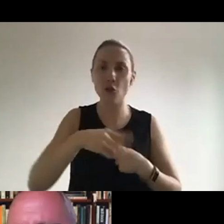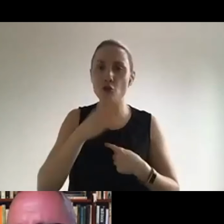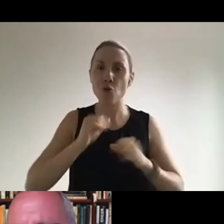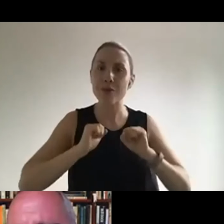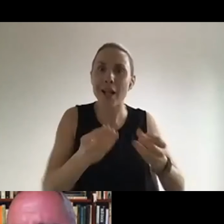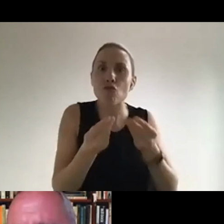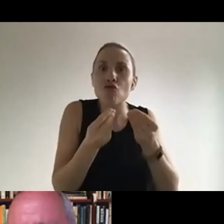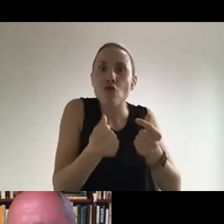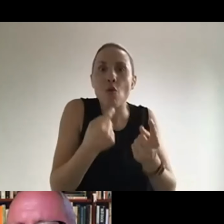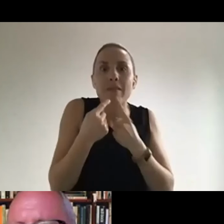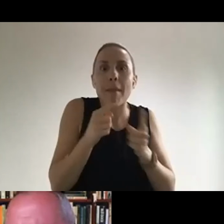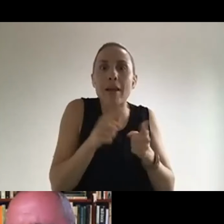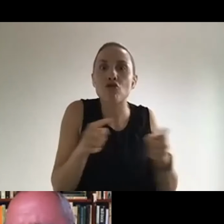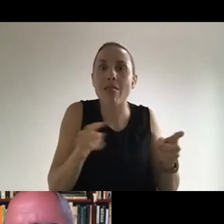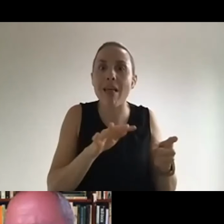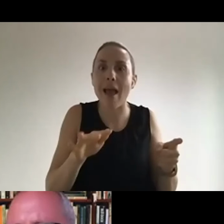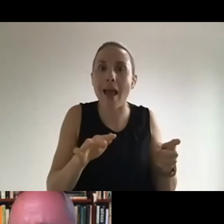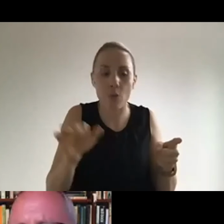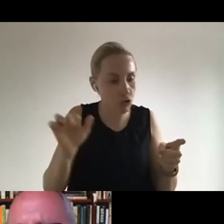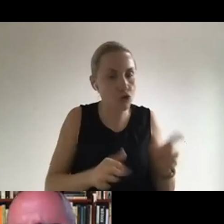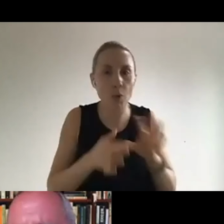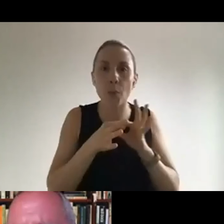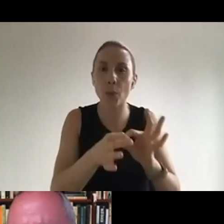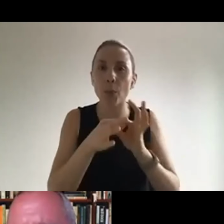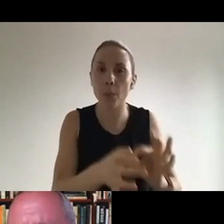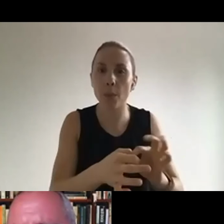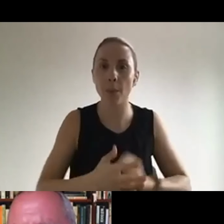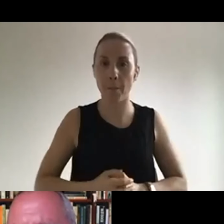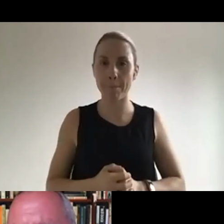for the taking. So there's some work that needs to be done in that area.